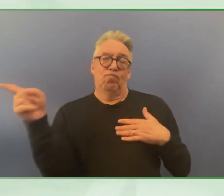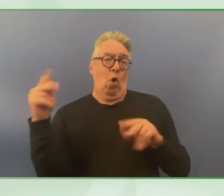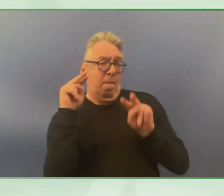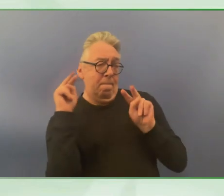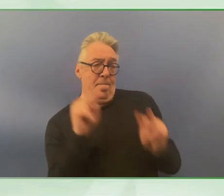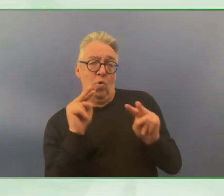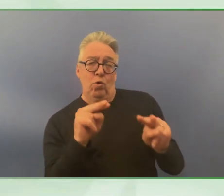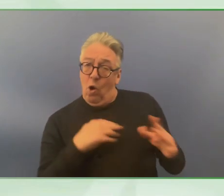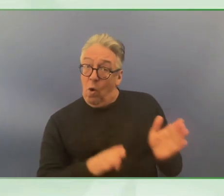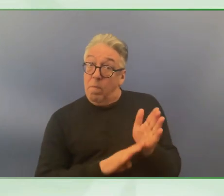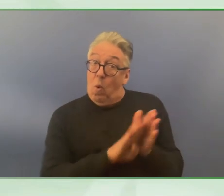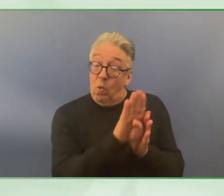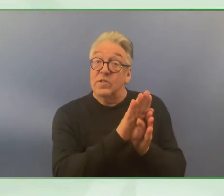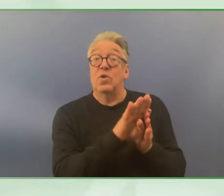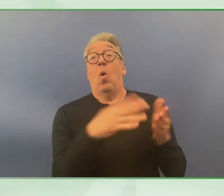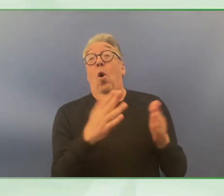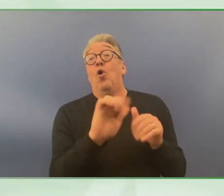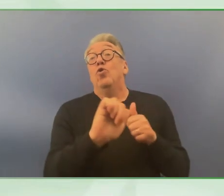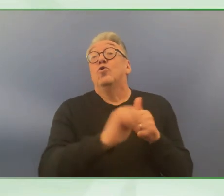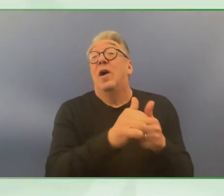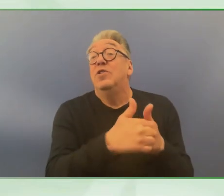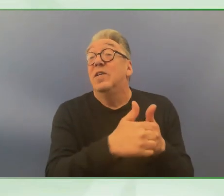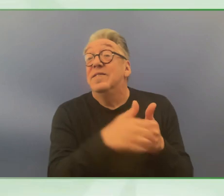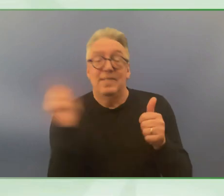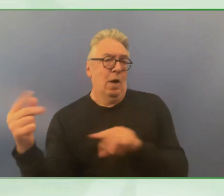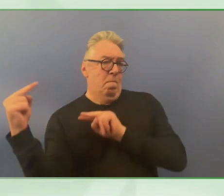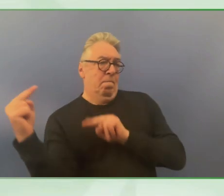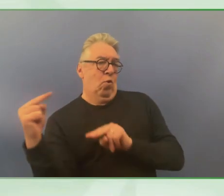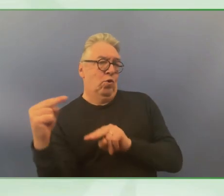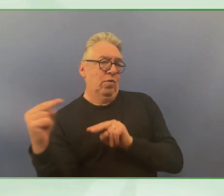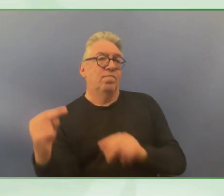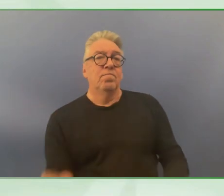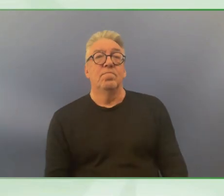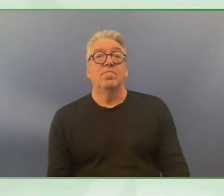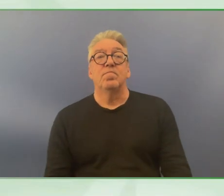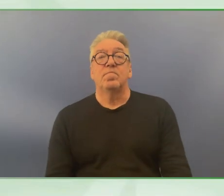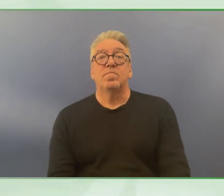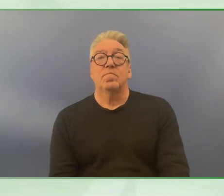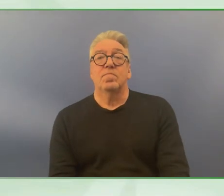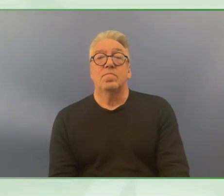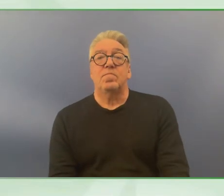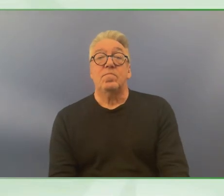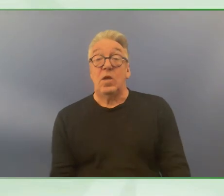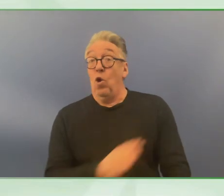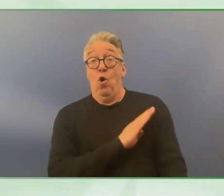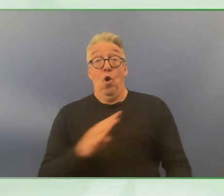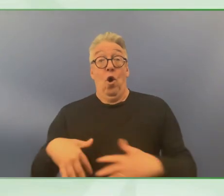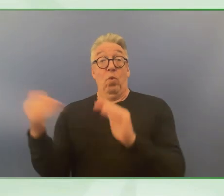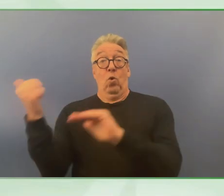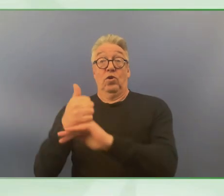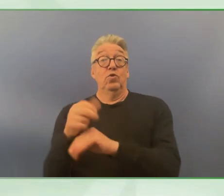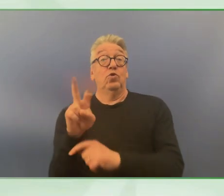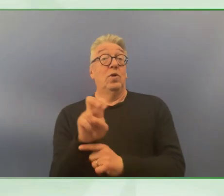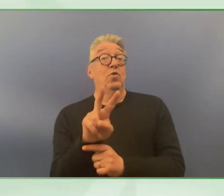it challenges us along the way. So we had the board since 2022, and we've